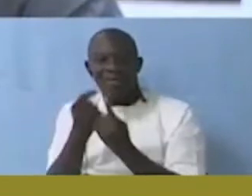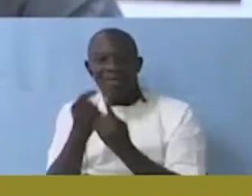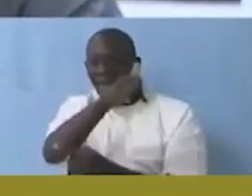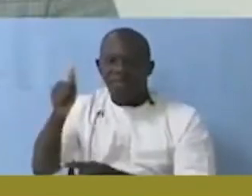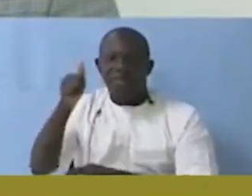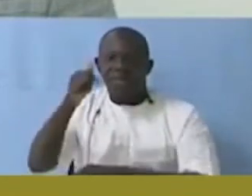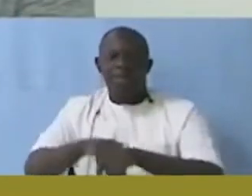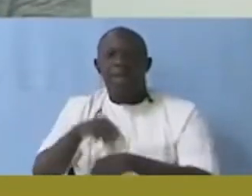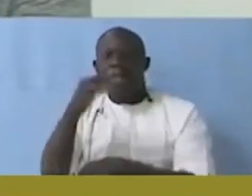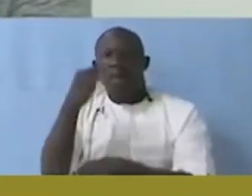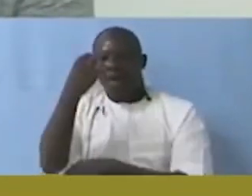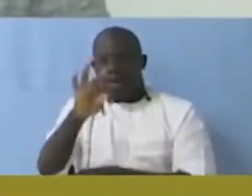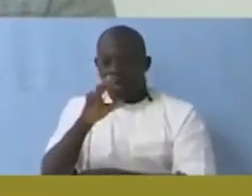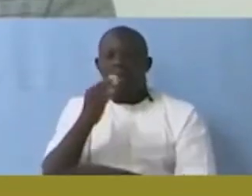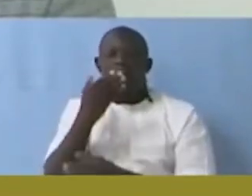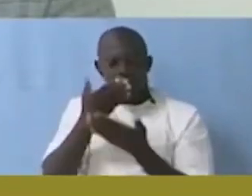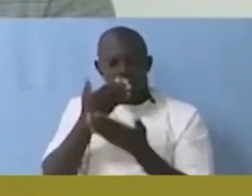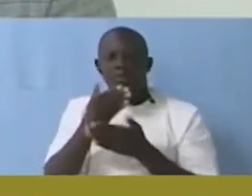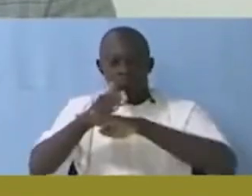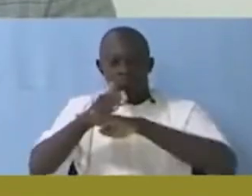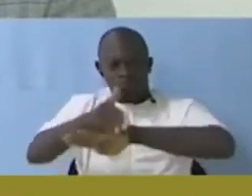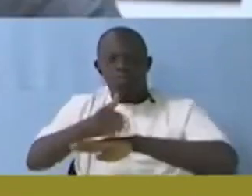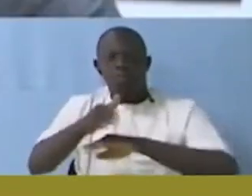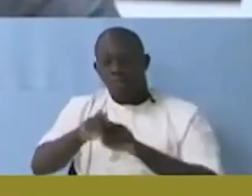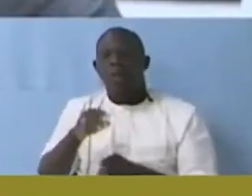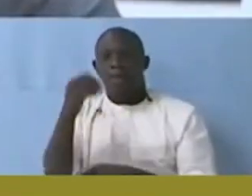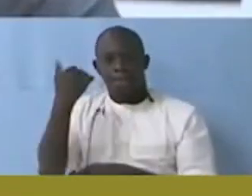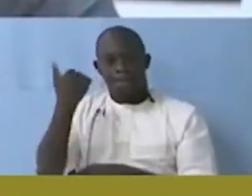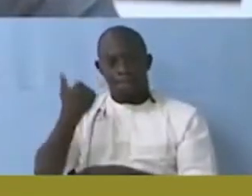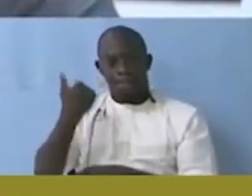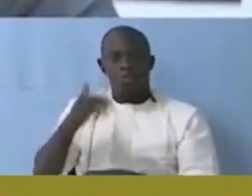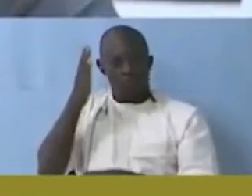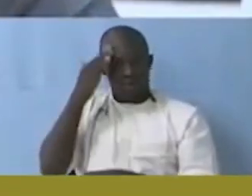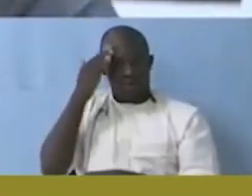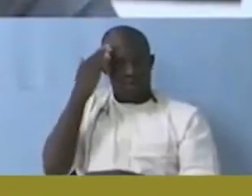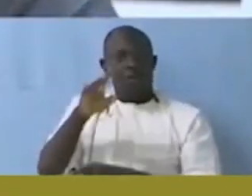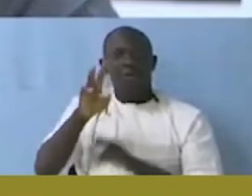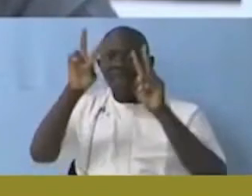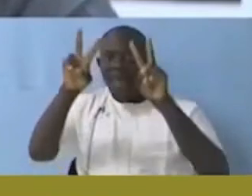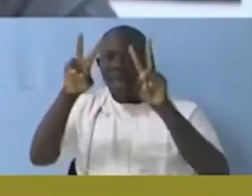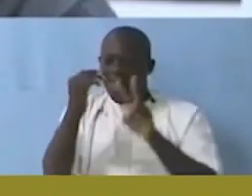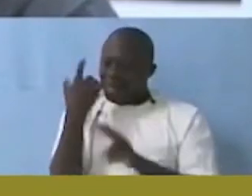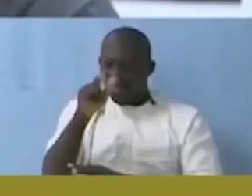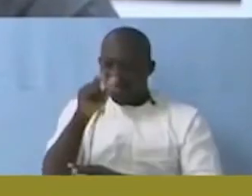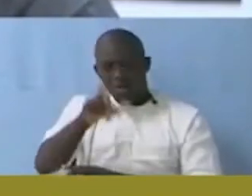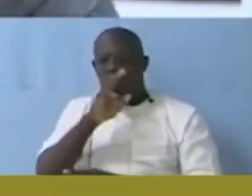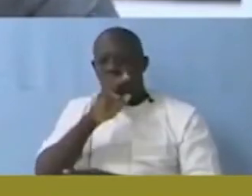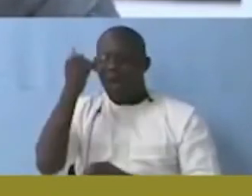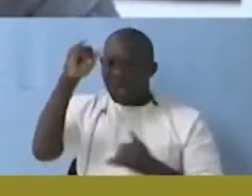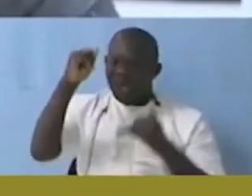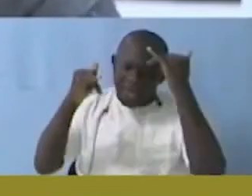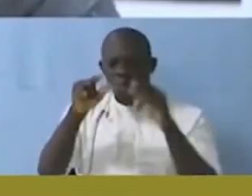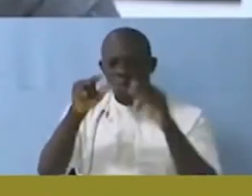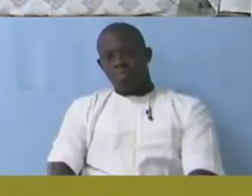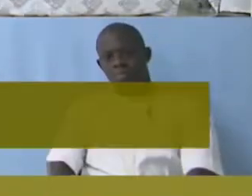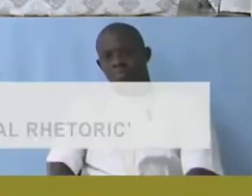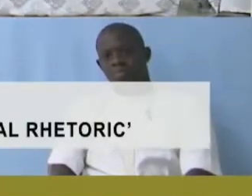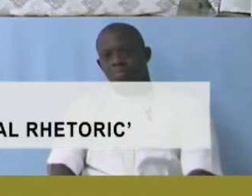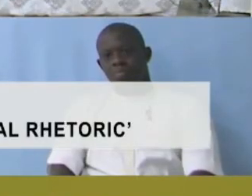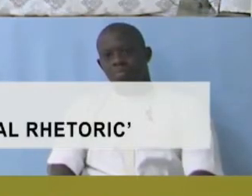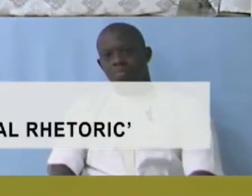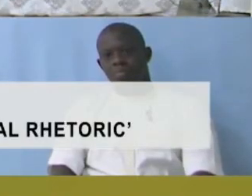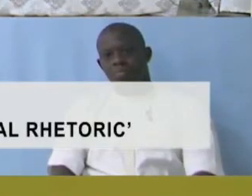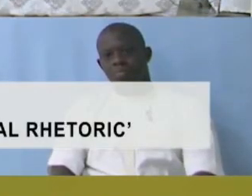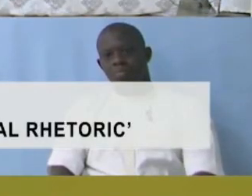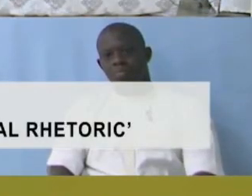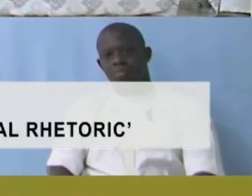okay, please proceed. Yeah, he was known to make proclamations politically any time, and we thought at that point